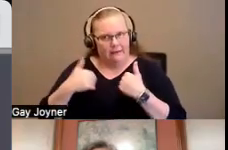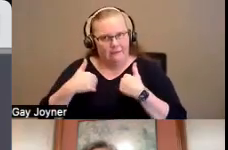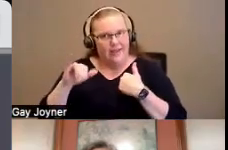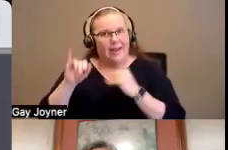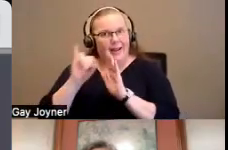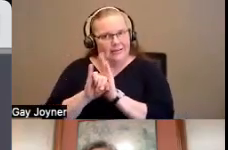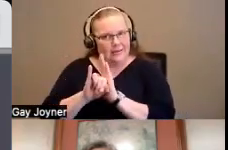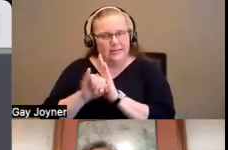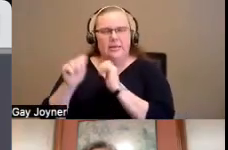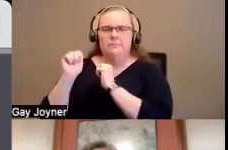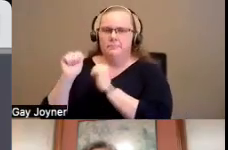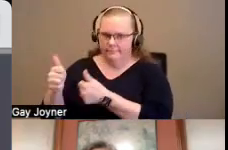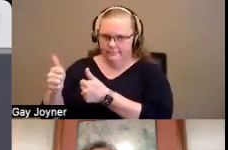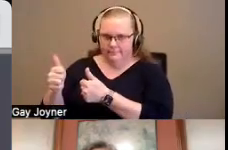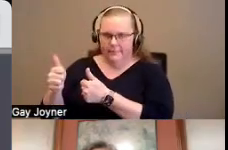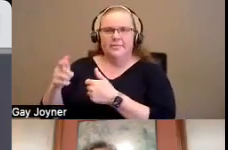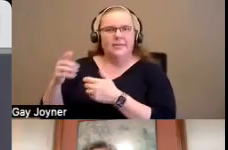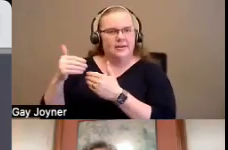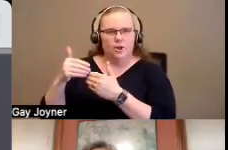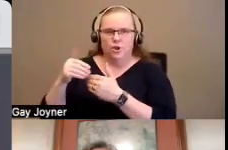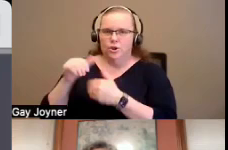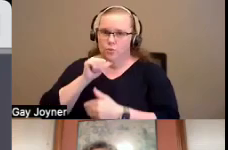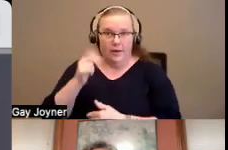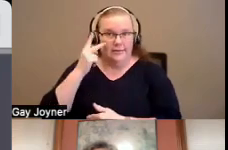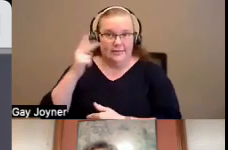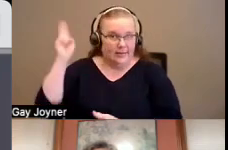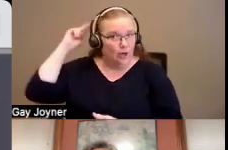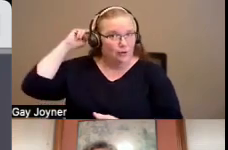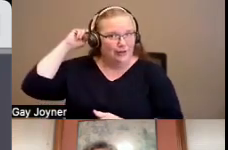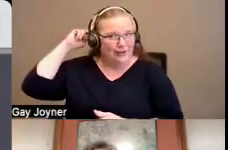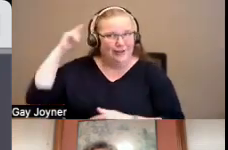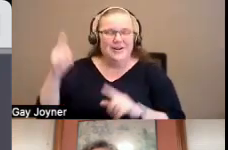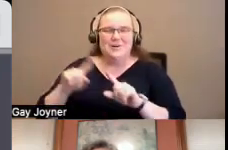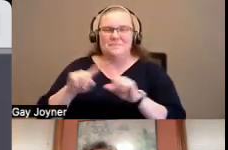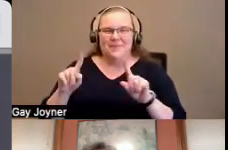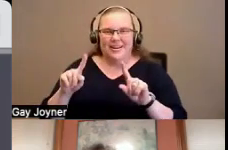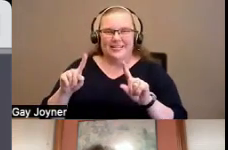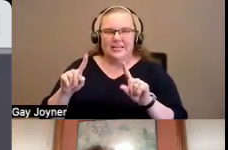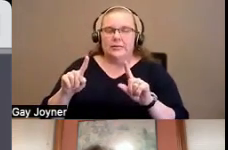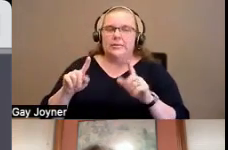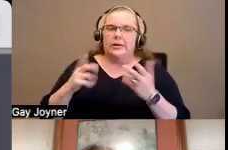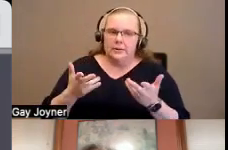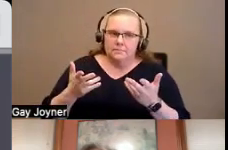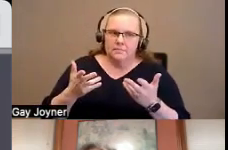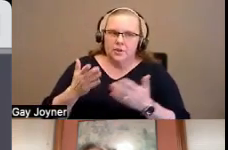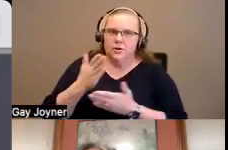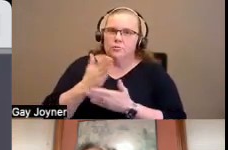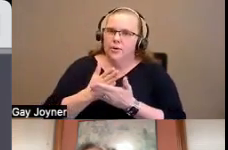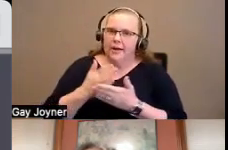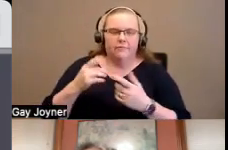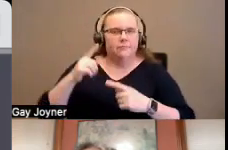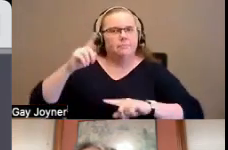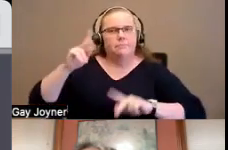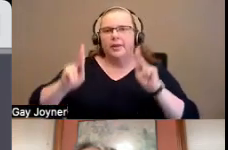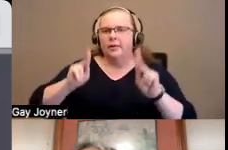they have that identity, then you will not see a cochlear. But you